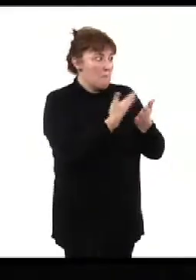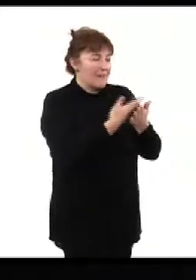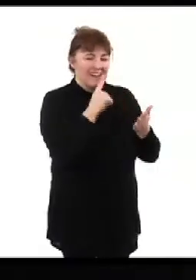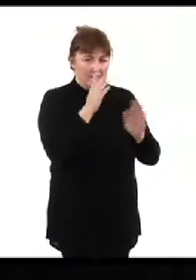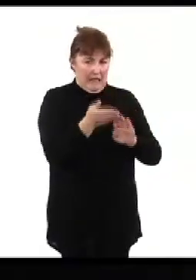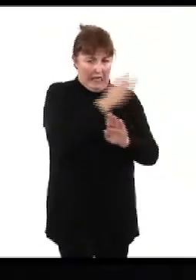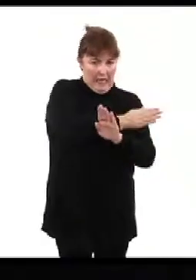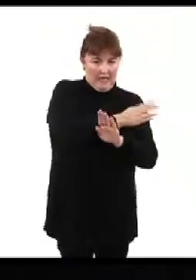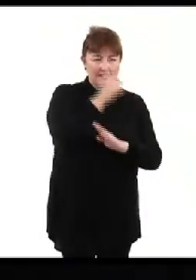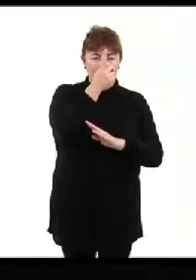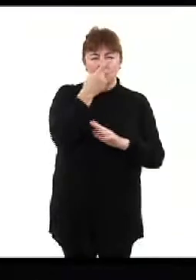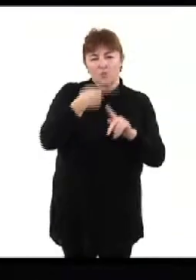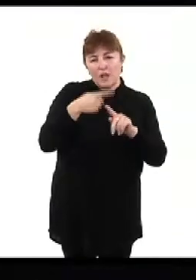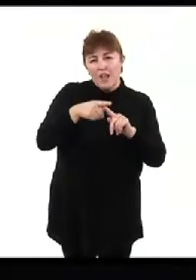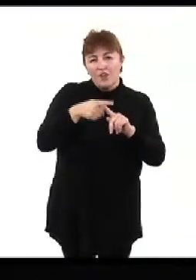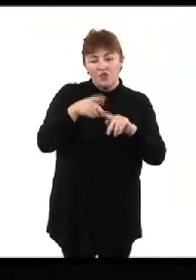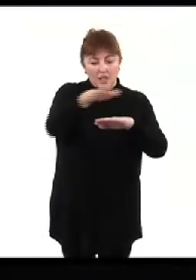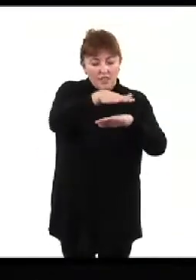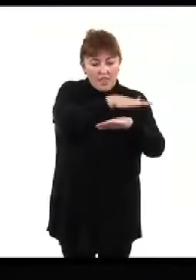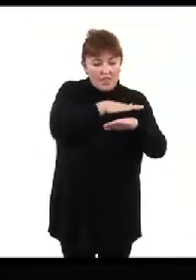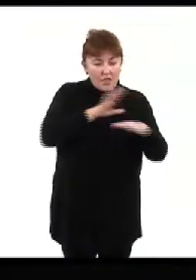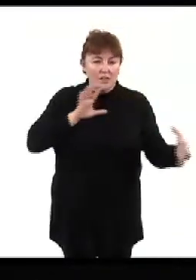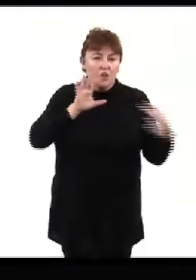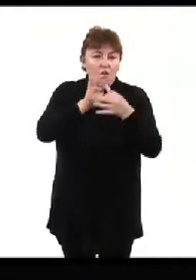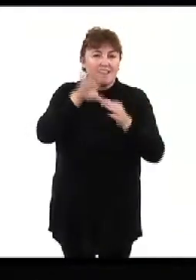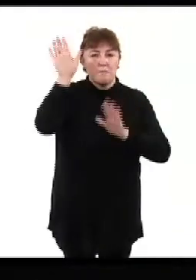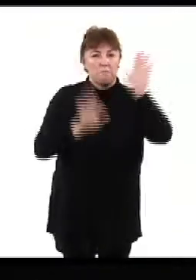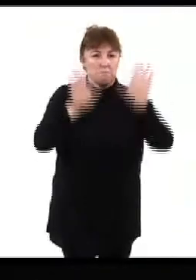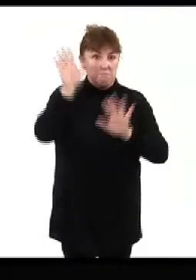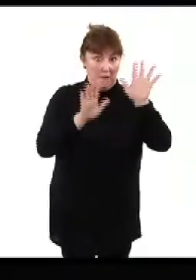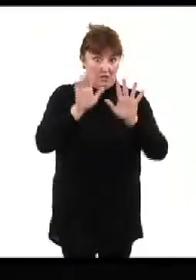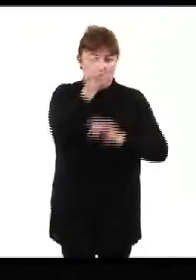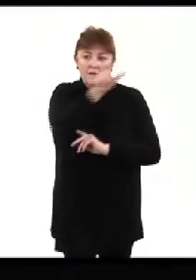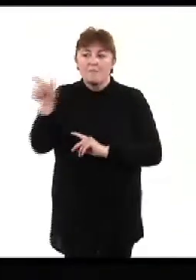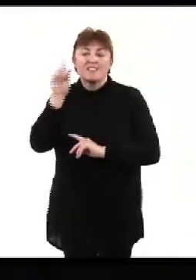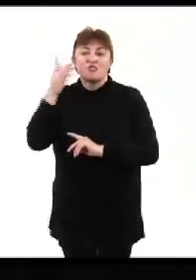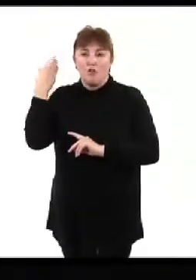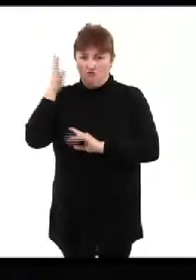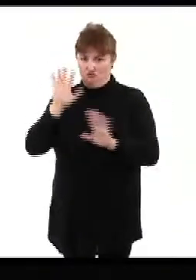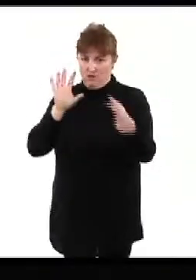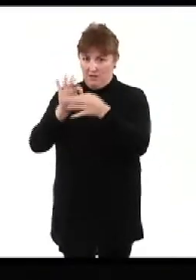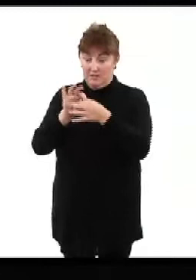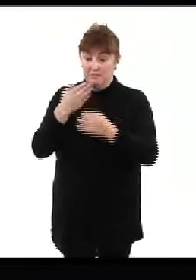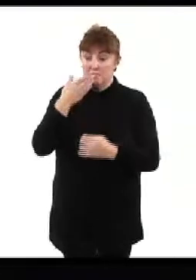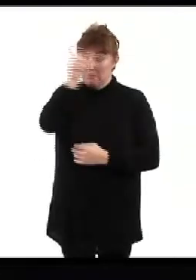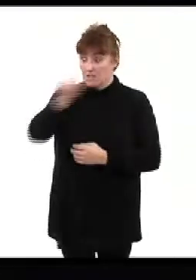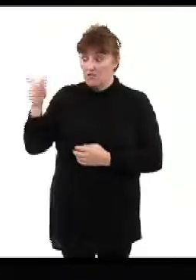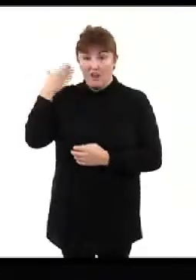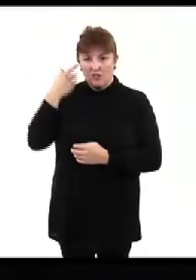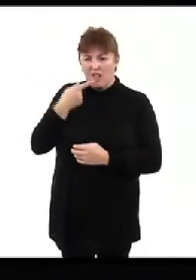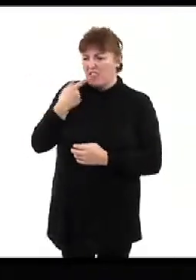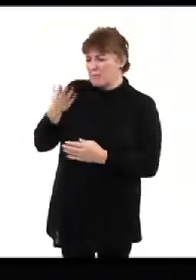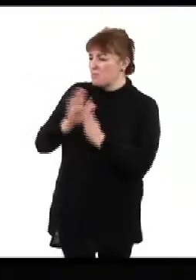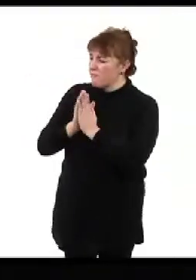in pantomime production from hearing individuals. So when hearing people are asked to pantomime, what areas of the brain are